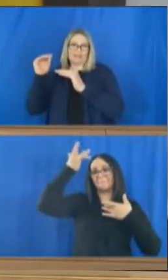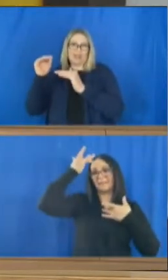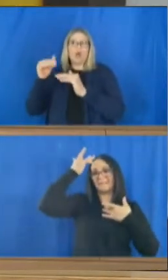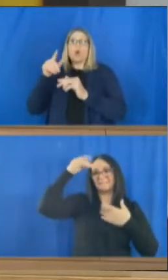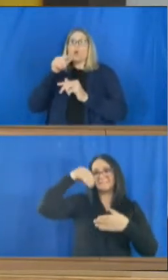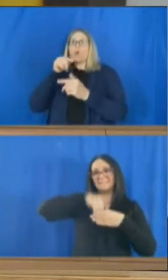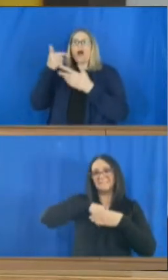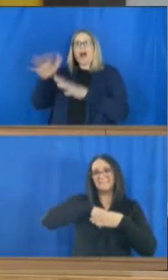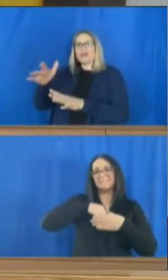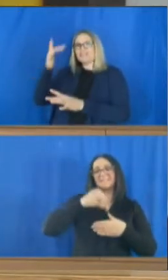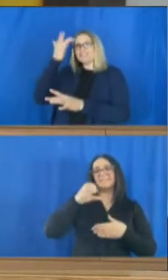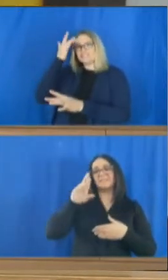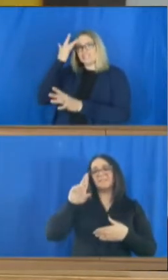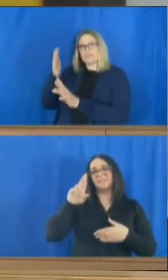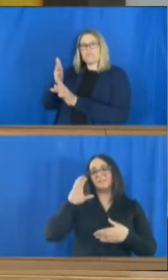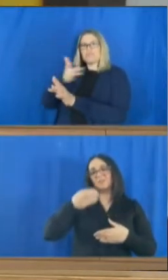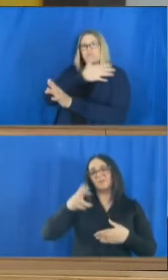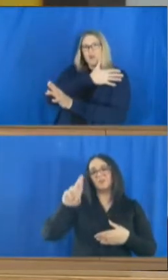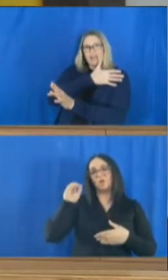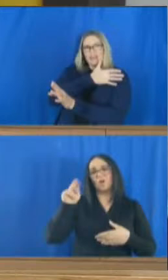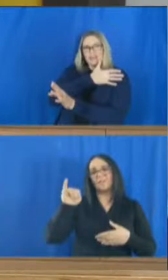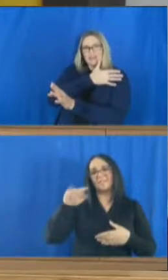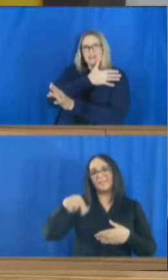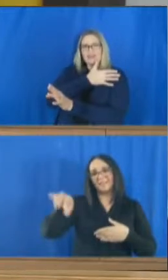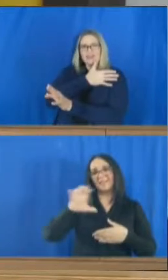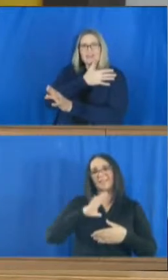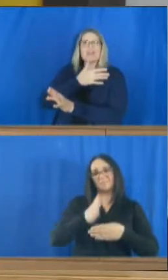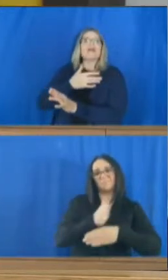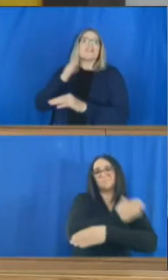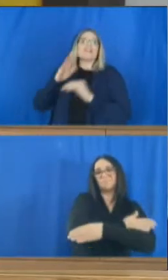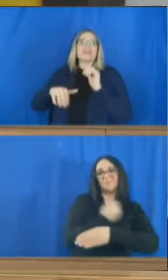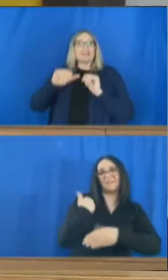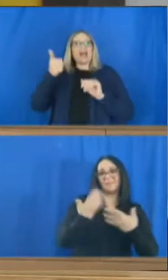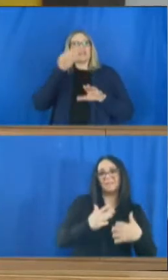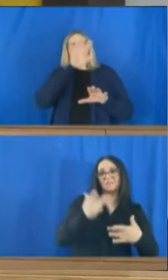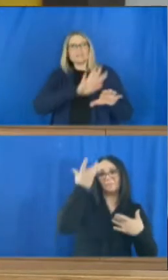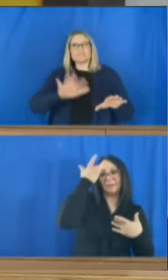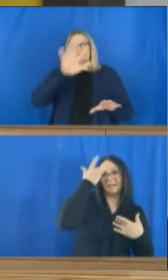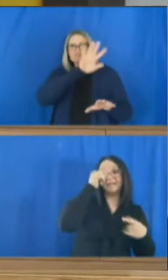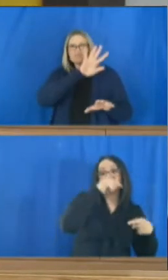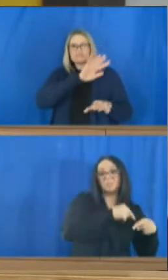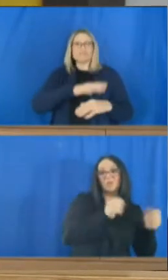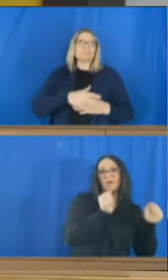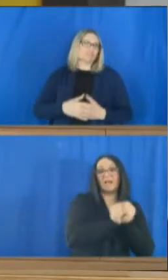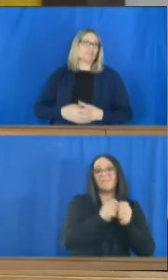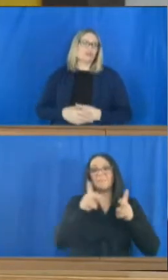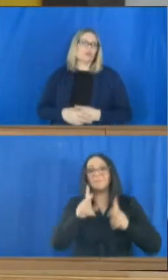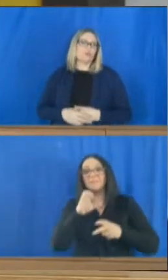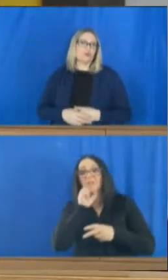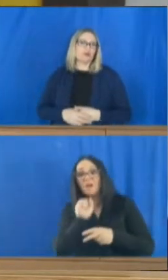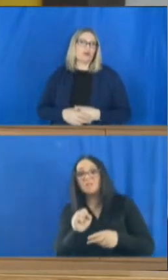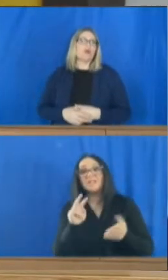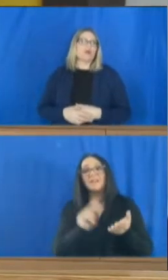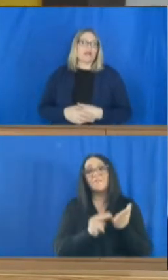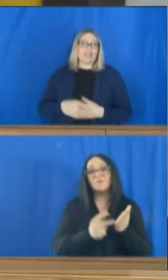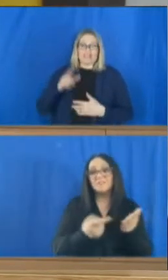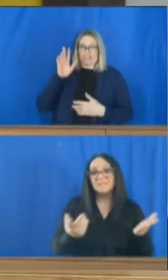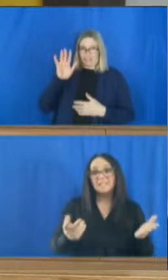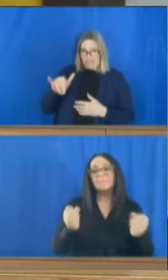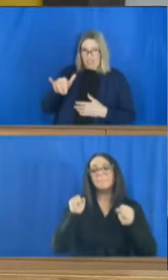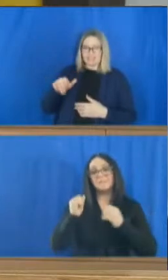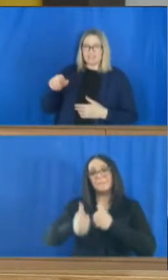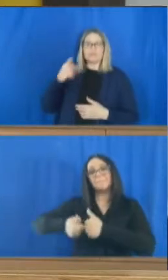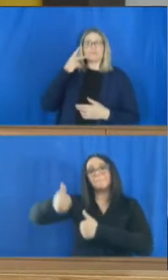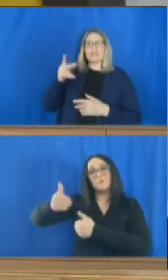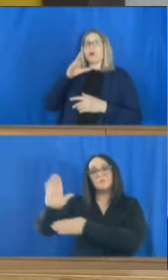need, if you're triple vaccinated and you're over the age of 50, the risk of being